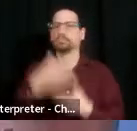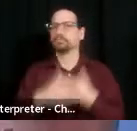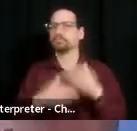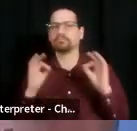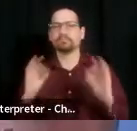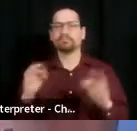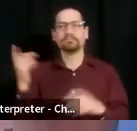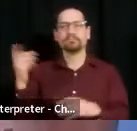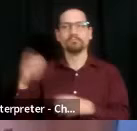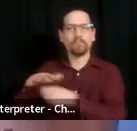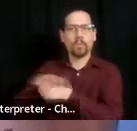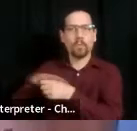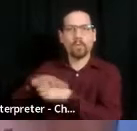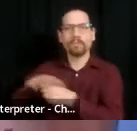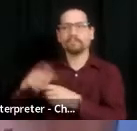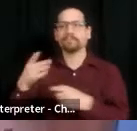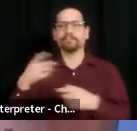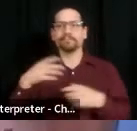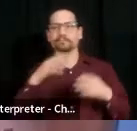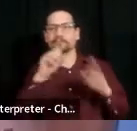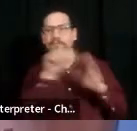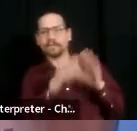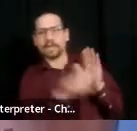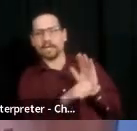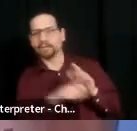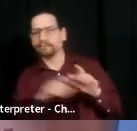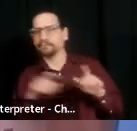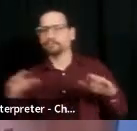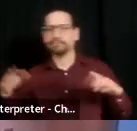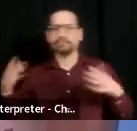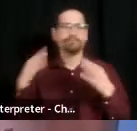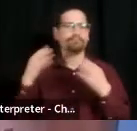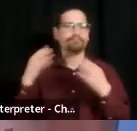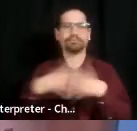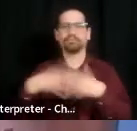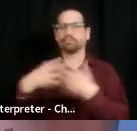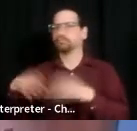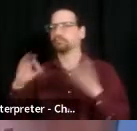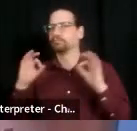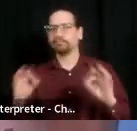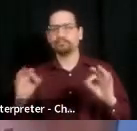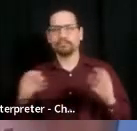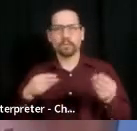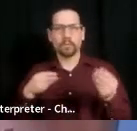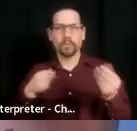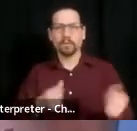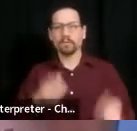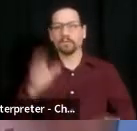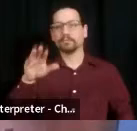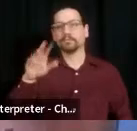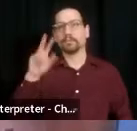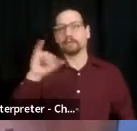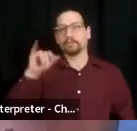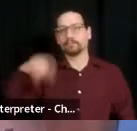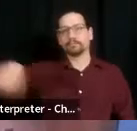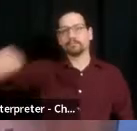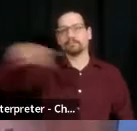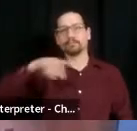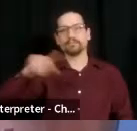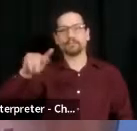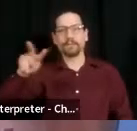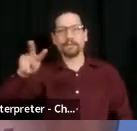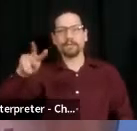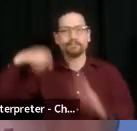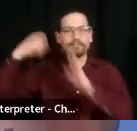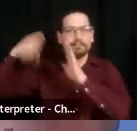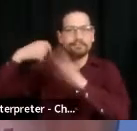on for keeping us safe. And I want to thank the media who have been keeping you updated with information throughout the day, both the media here today, in the room here